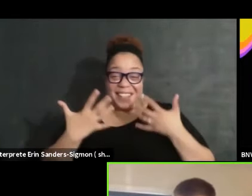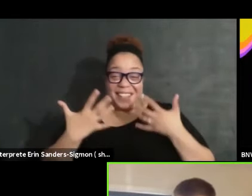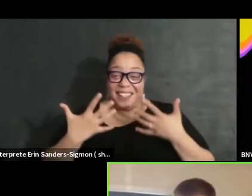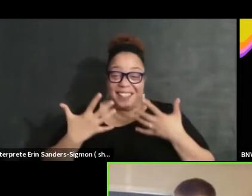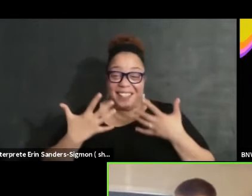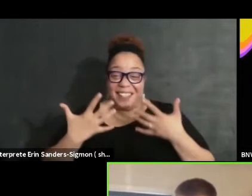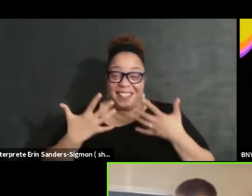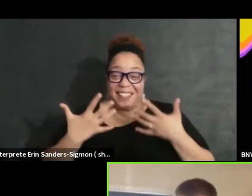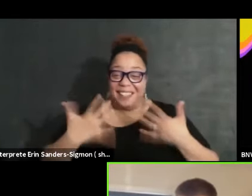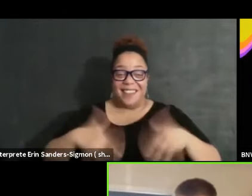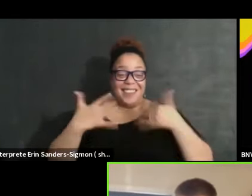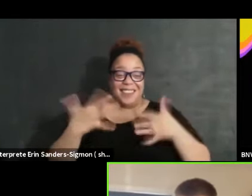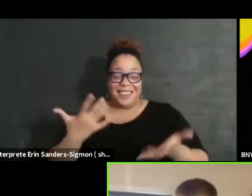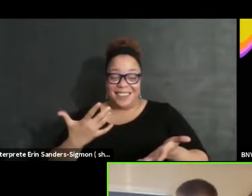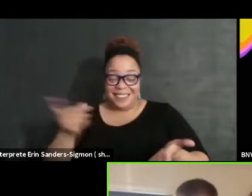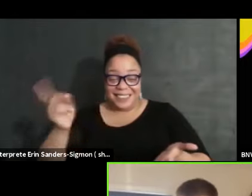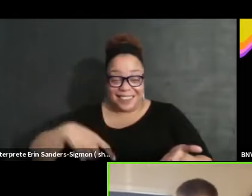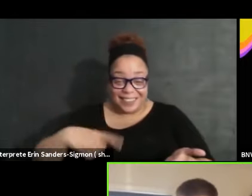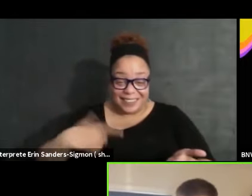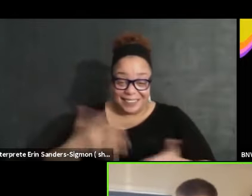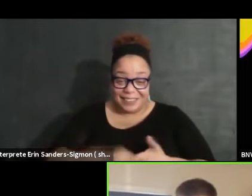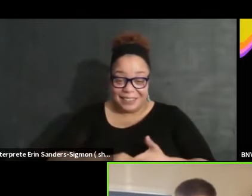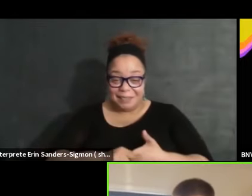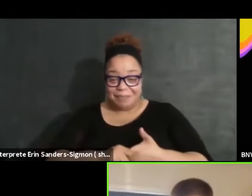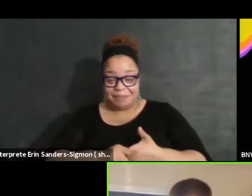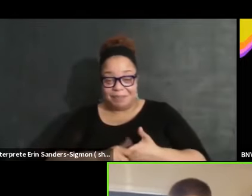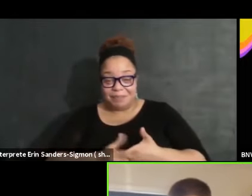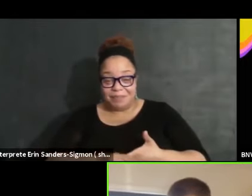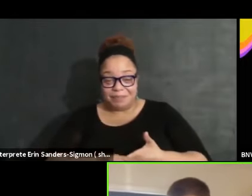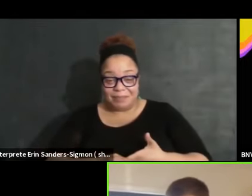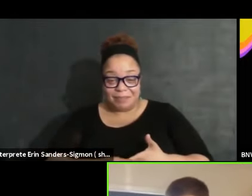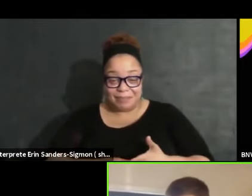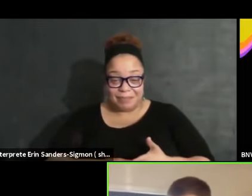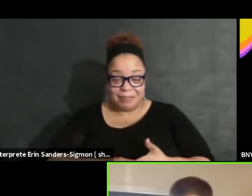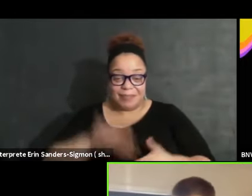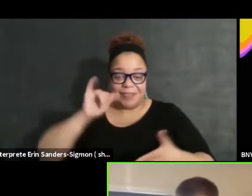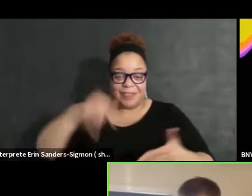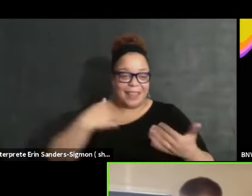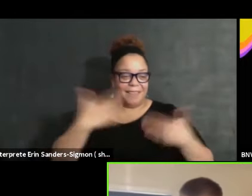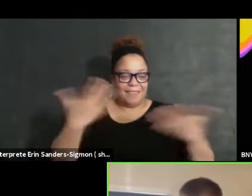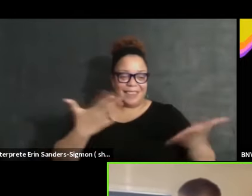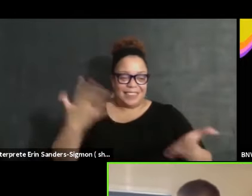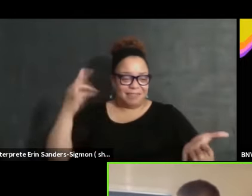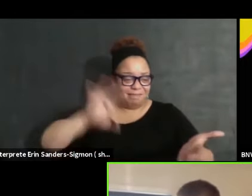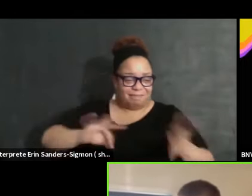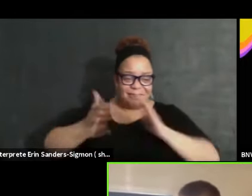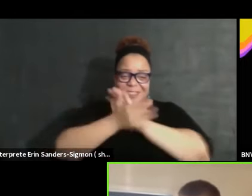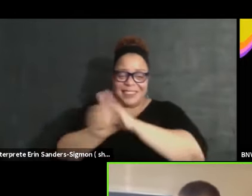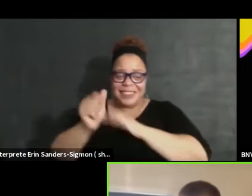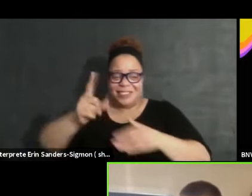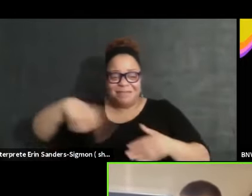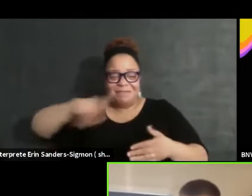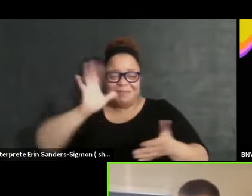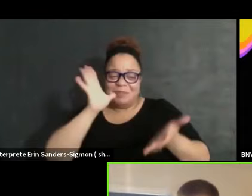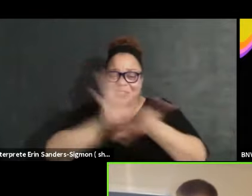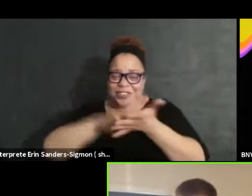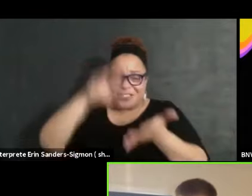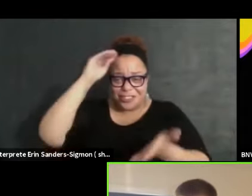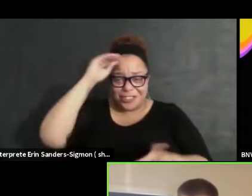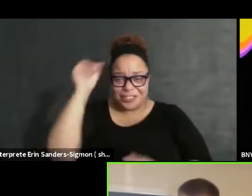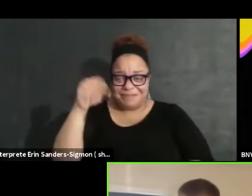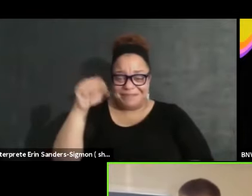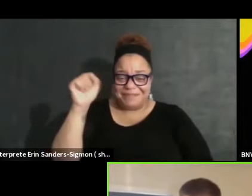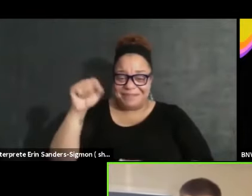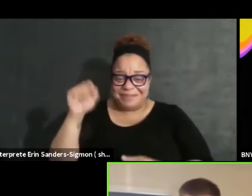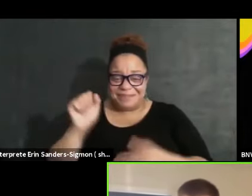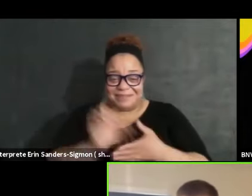is the most useful skill you will ever learn. And I think in your journey as artists or whatever you end up becoming, you're